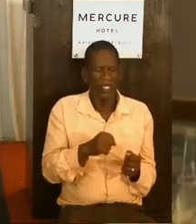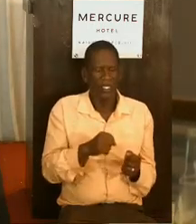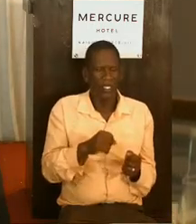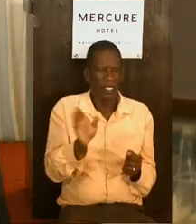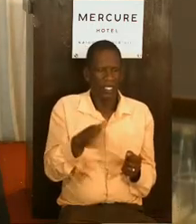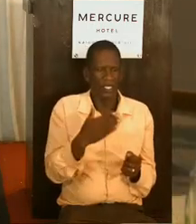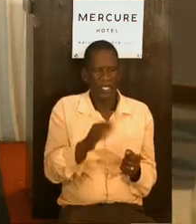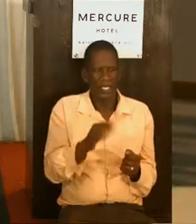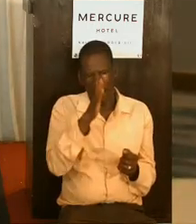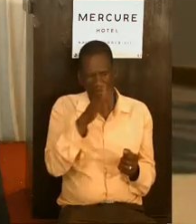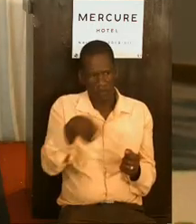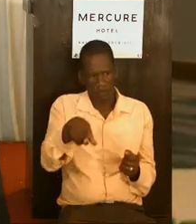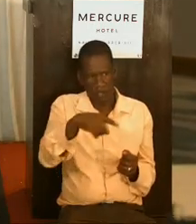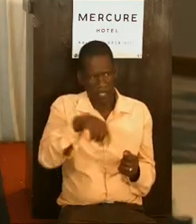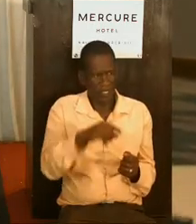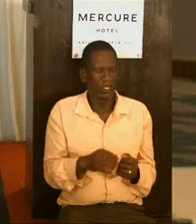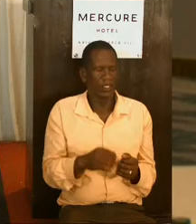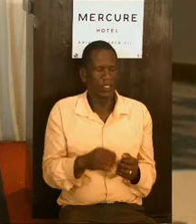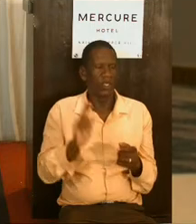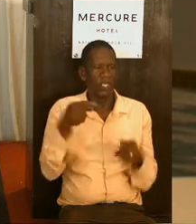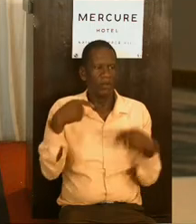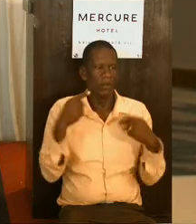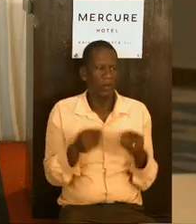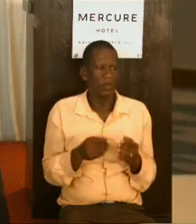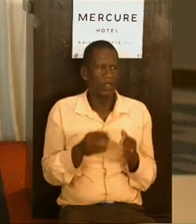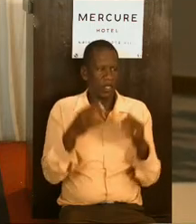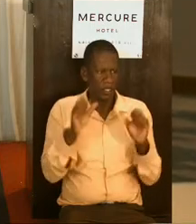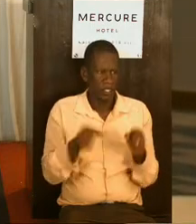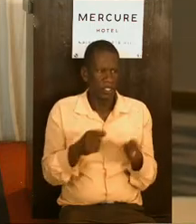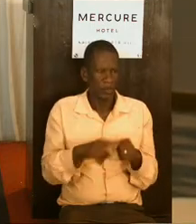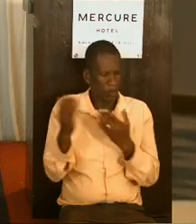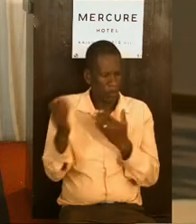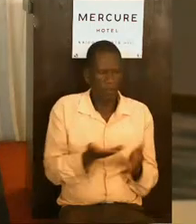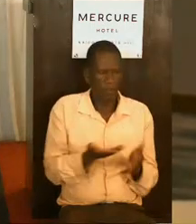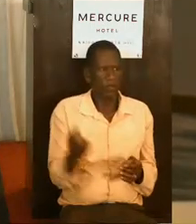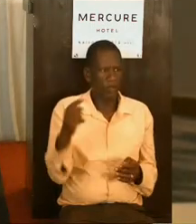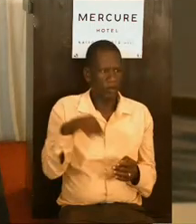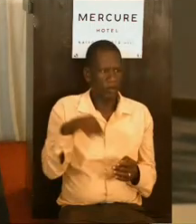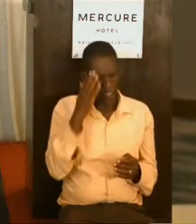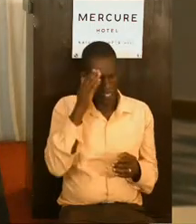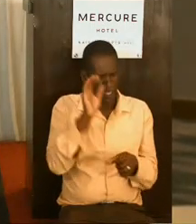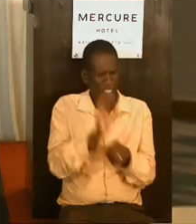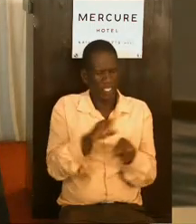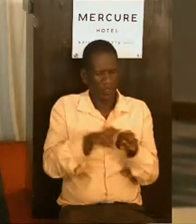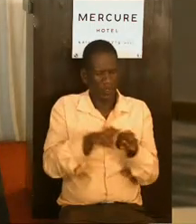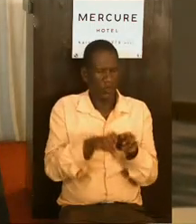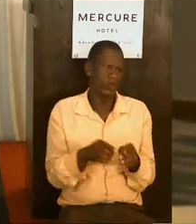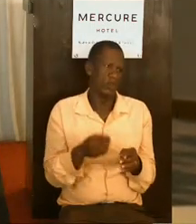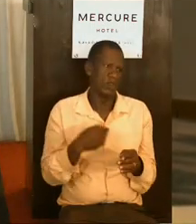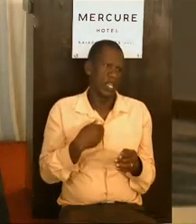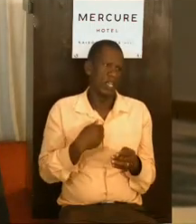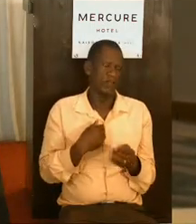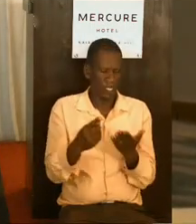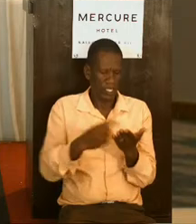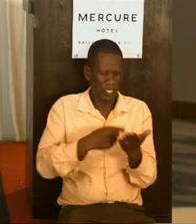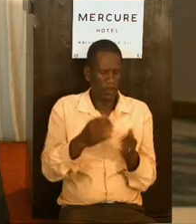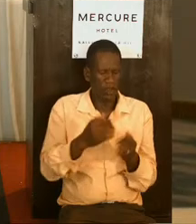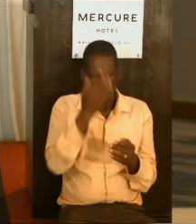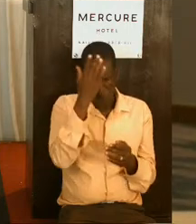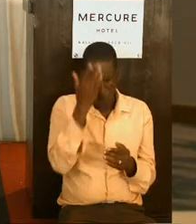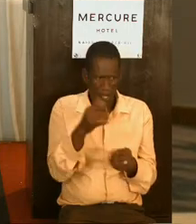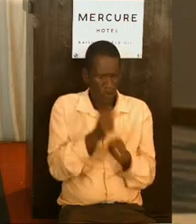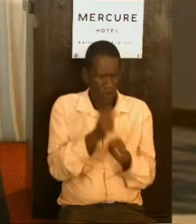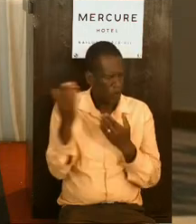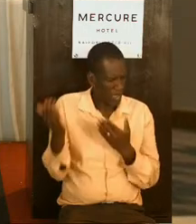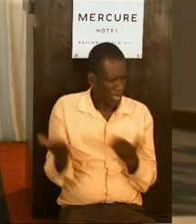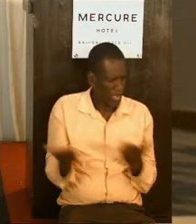they lie to us as Kenyans they abuse our values but we still allow them to come so I think the church also has to have that discussion why do I why